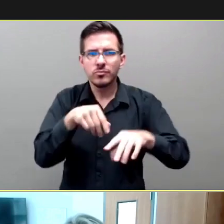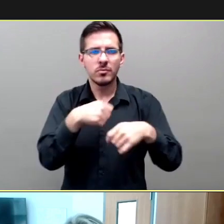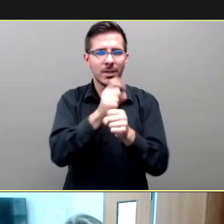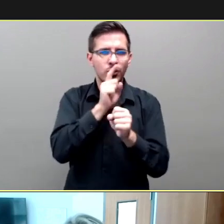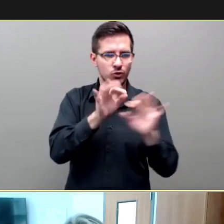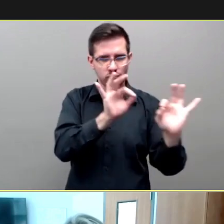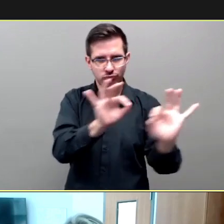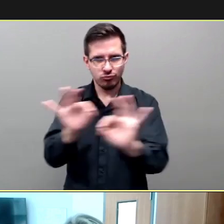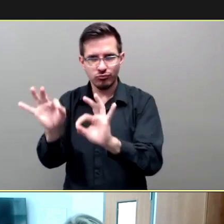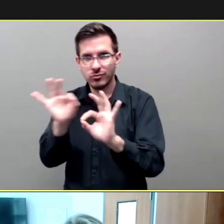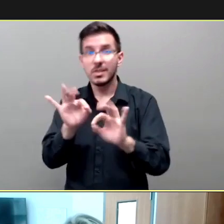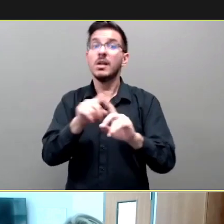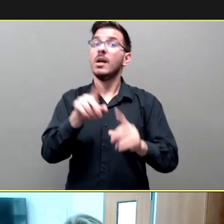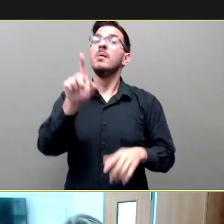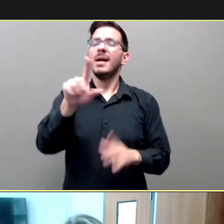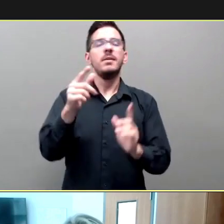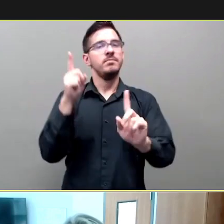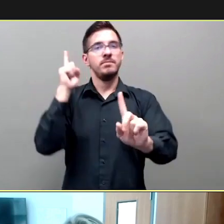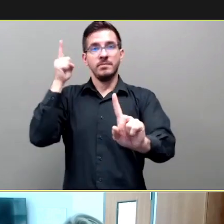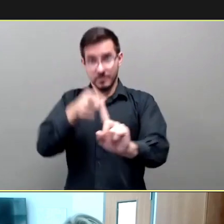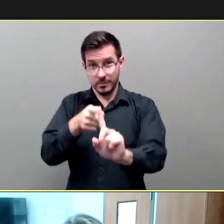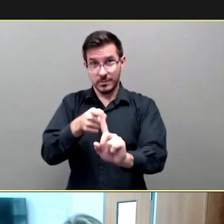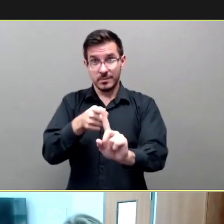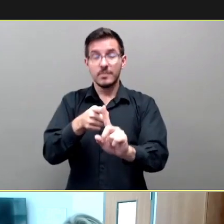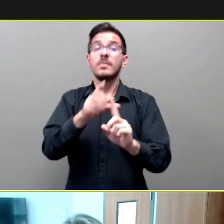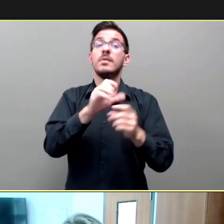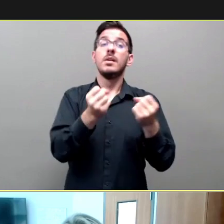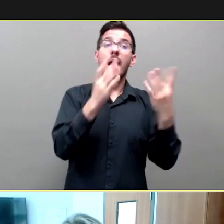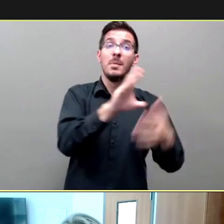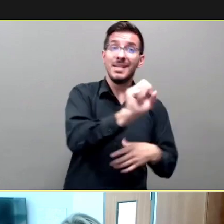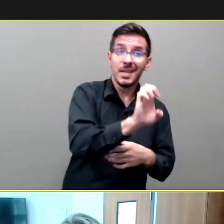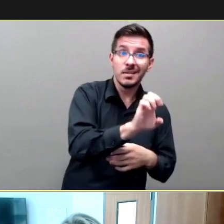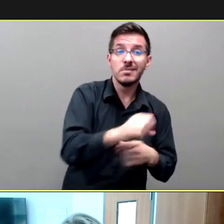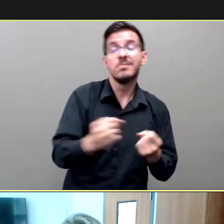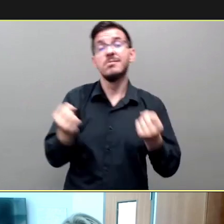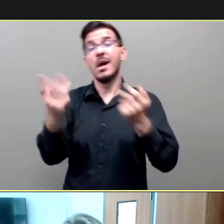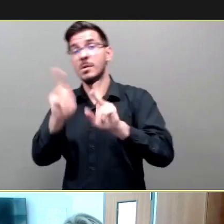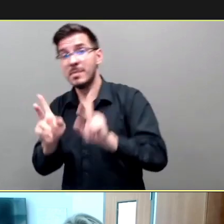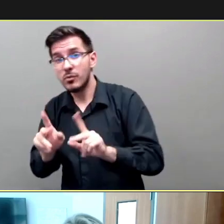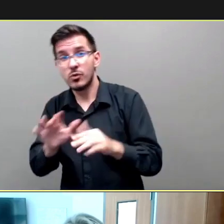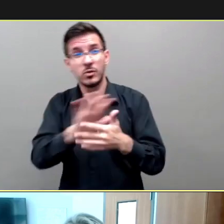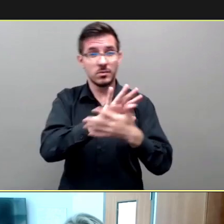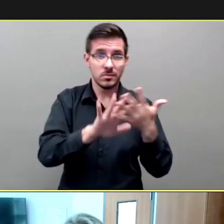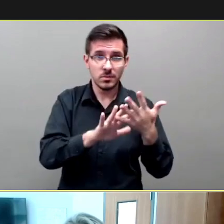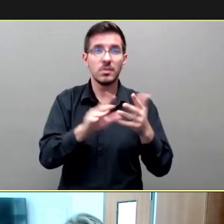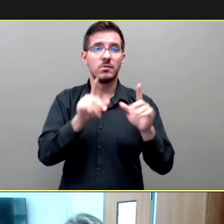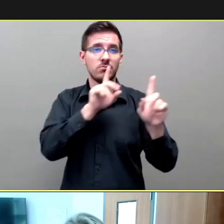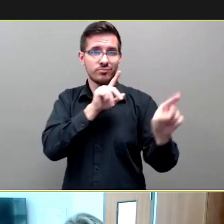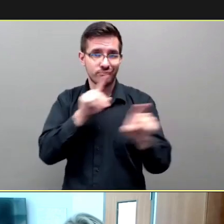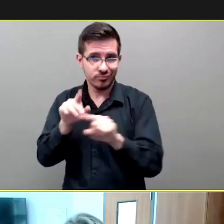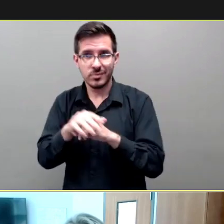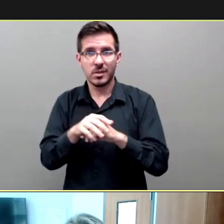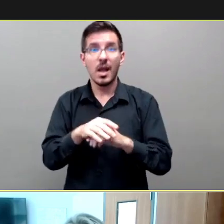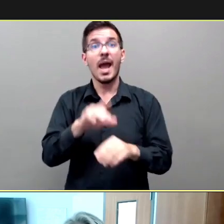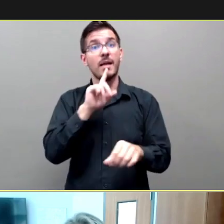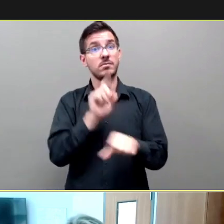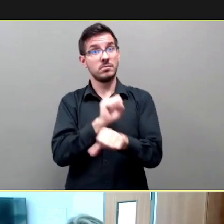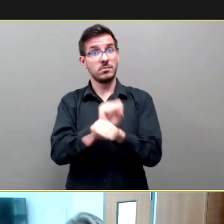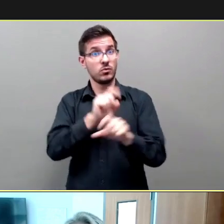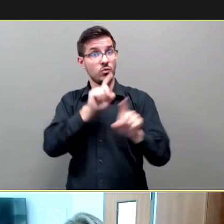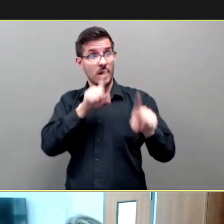but it is cases and the number of people. And we've actually reacted when there was a case,